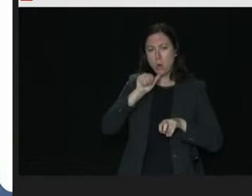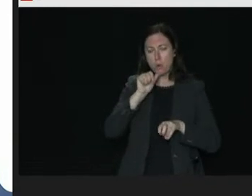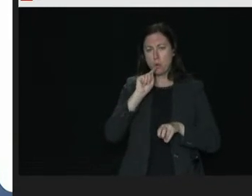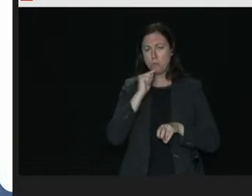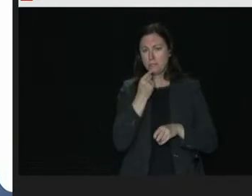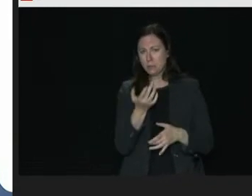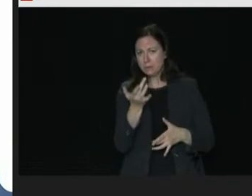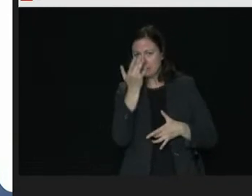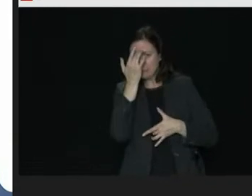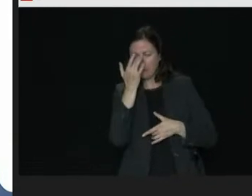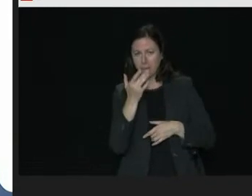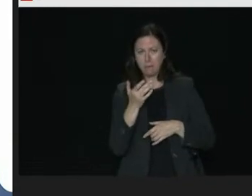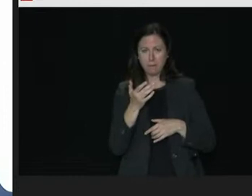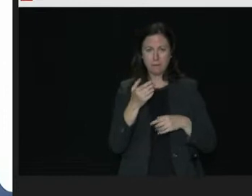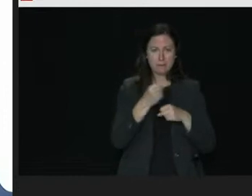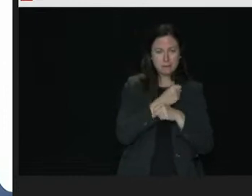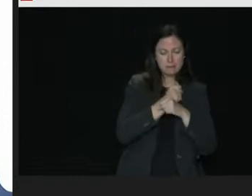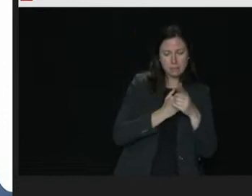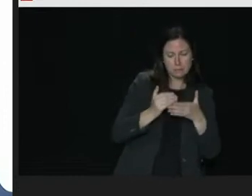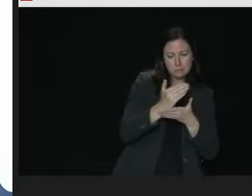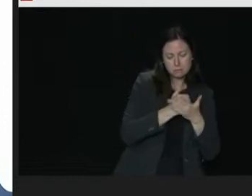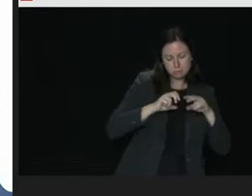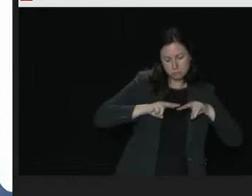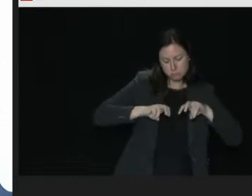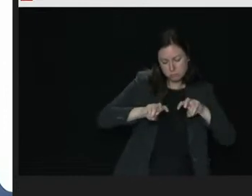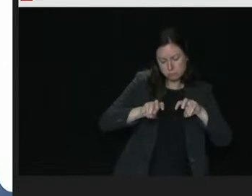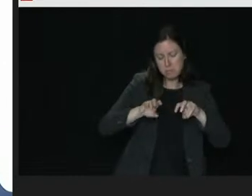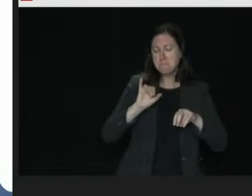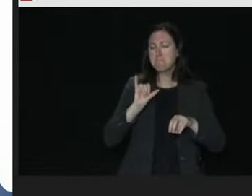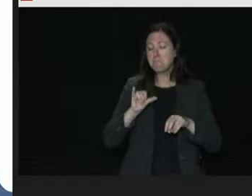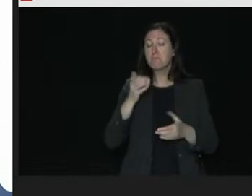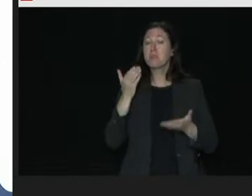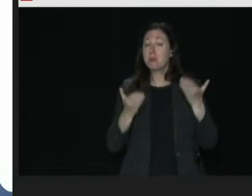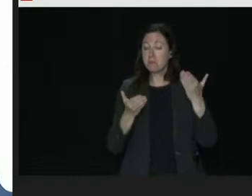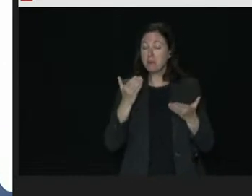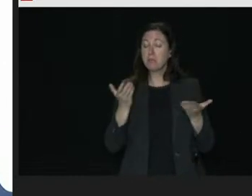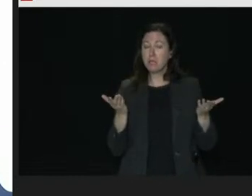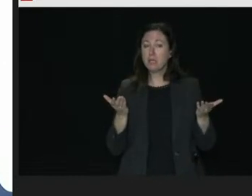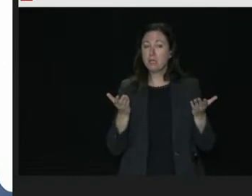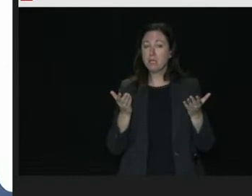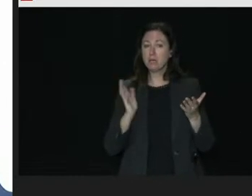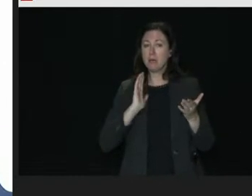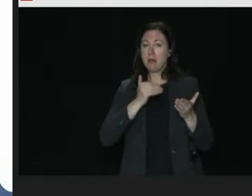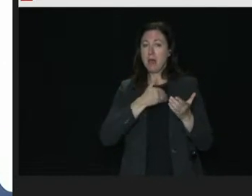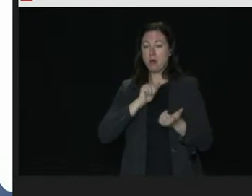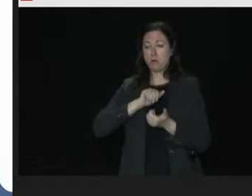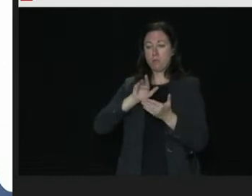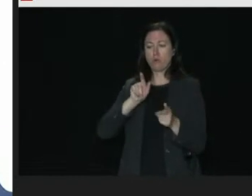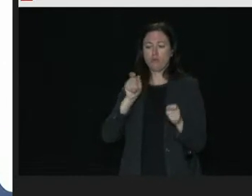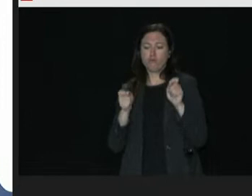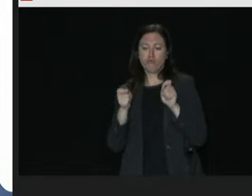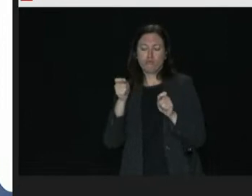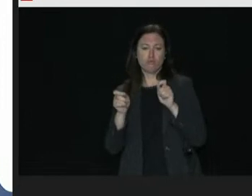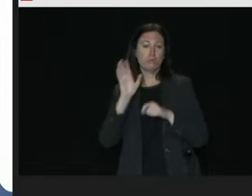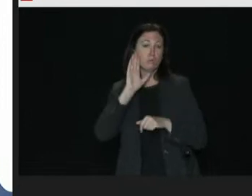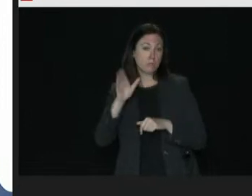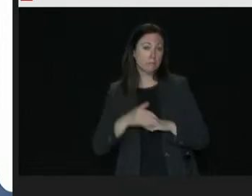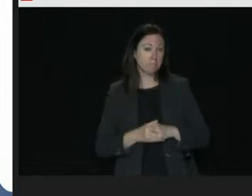and data, and as they do so, it is possible that we will adapt our approach.